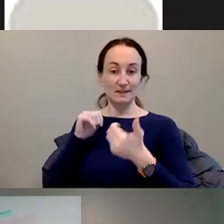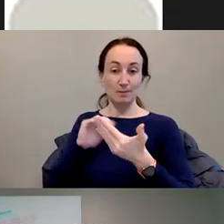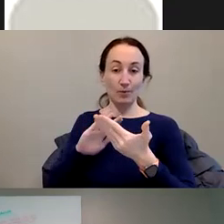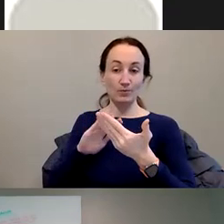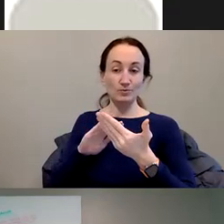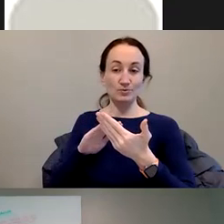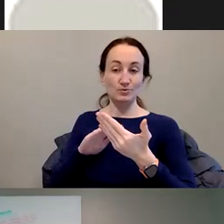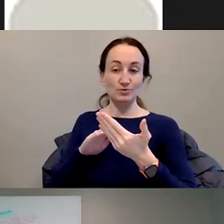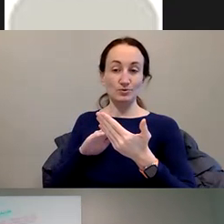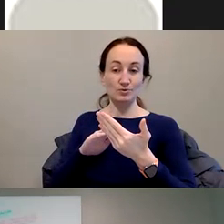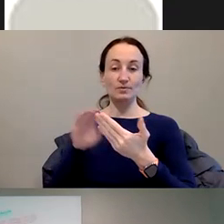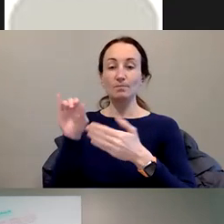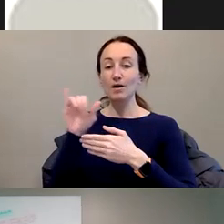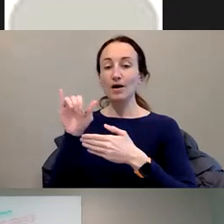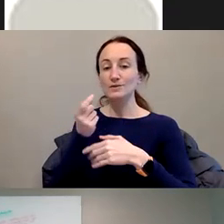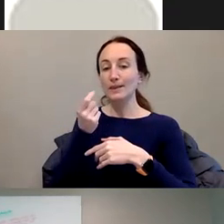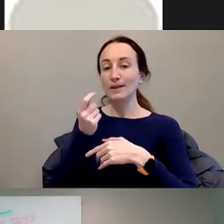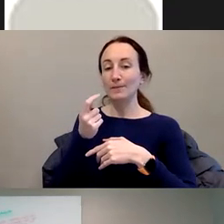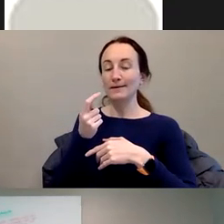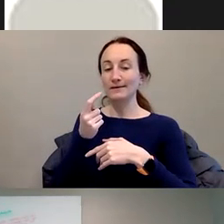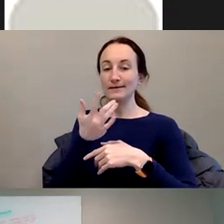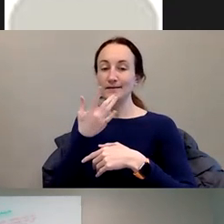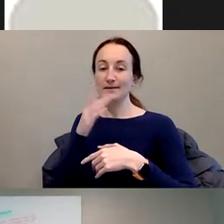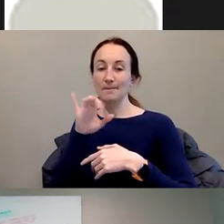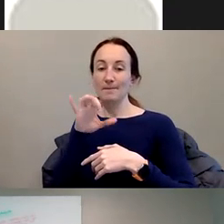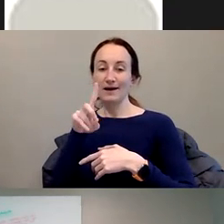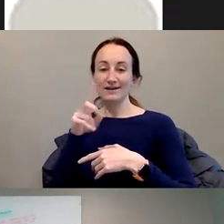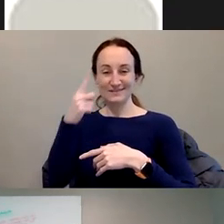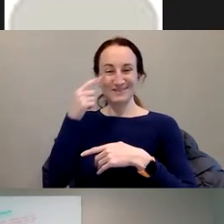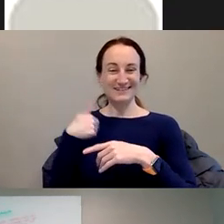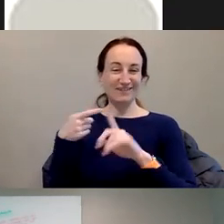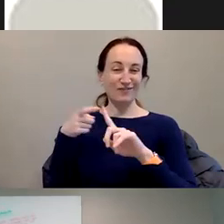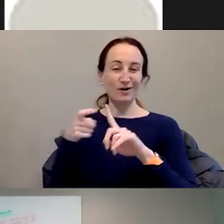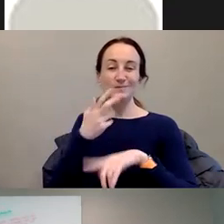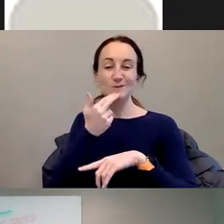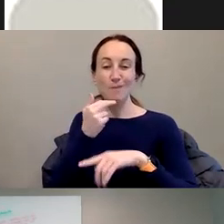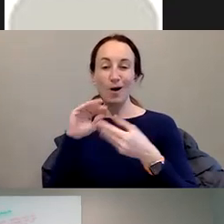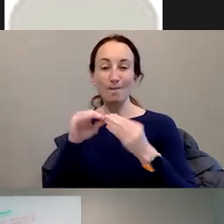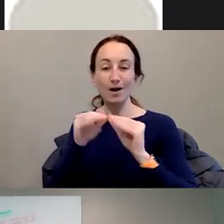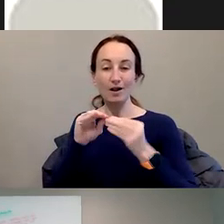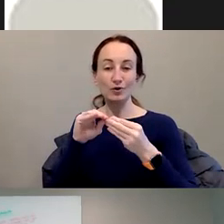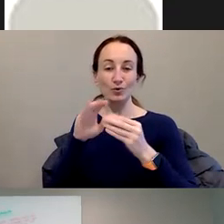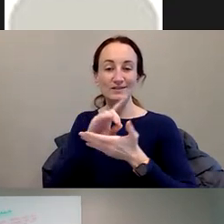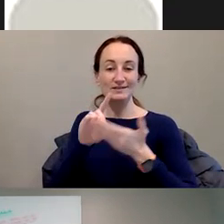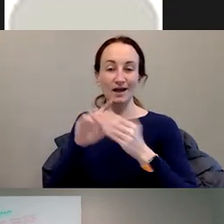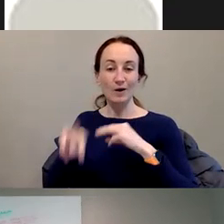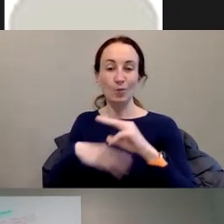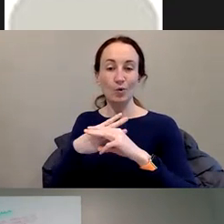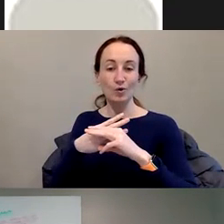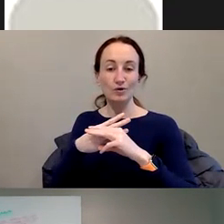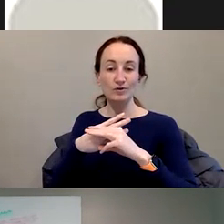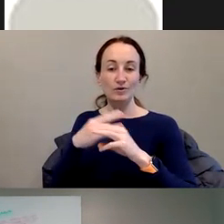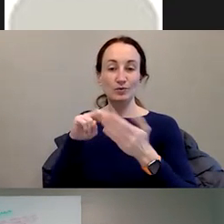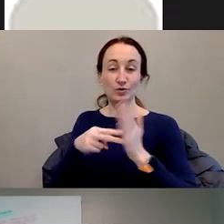And also a little bit biased because I came from the small molecule design world, which in